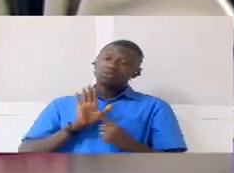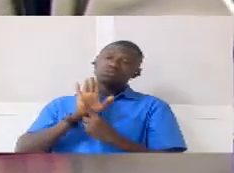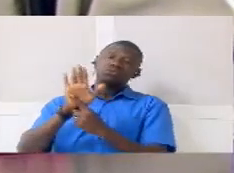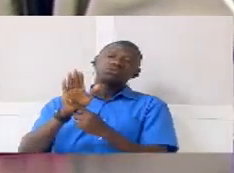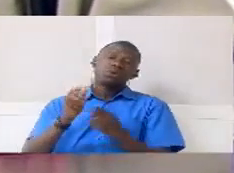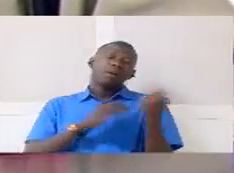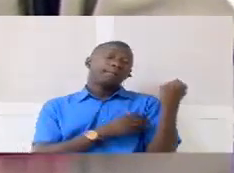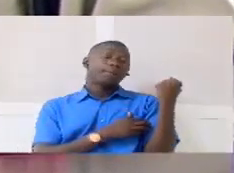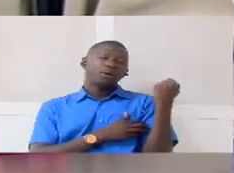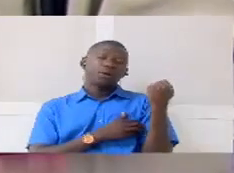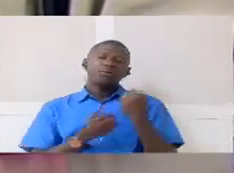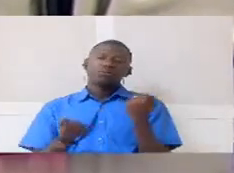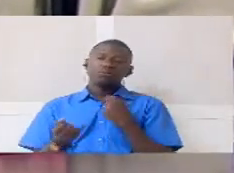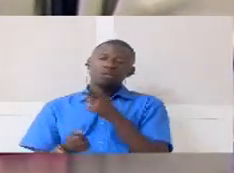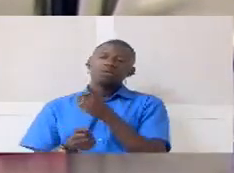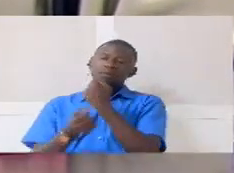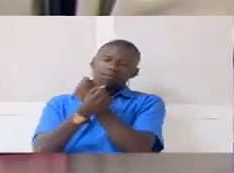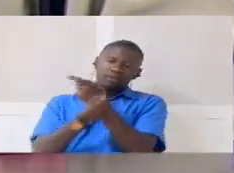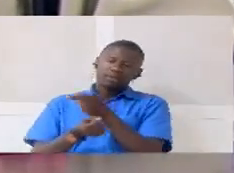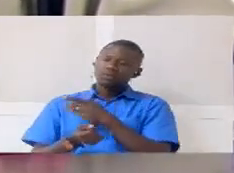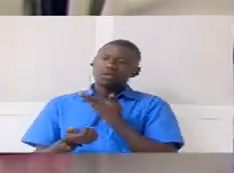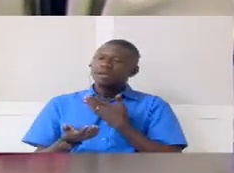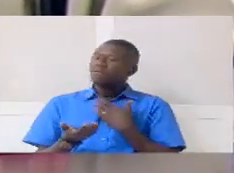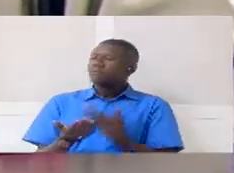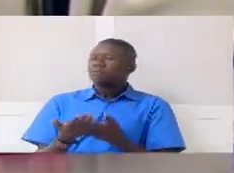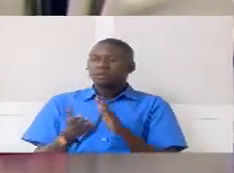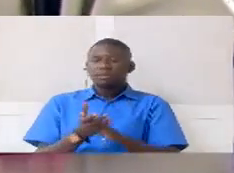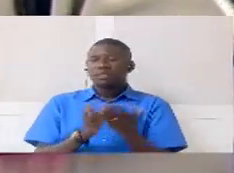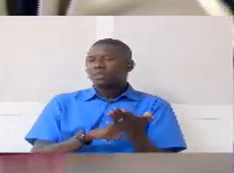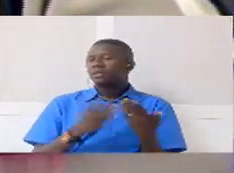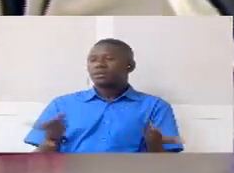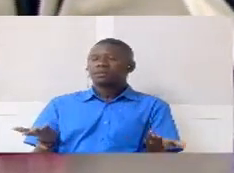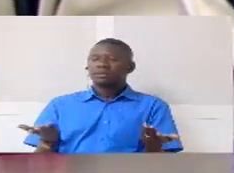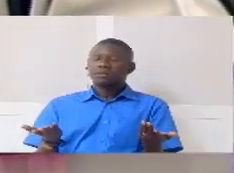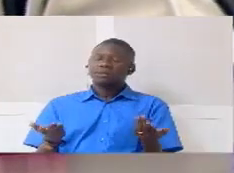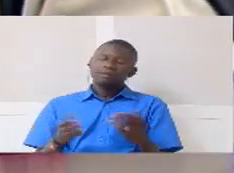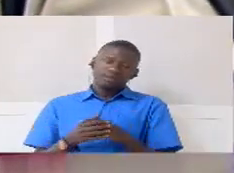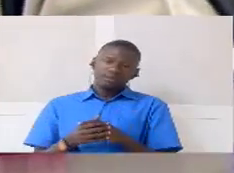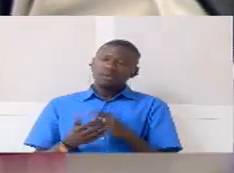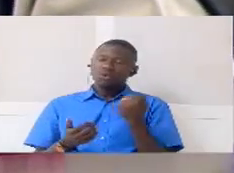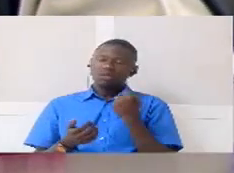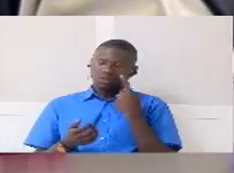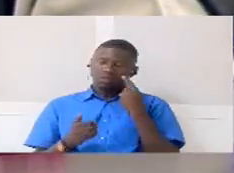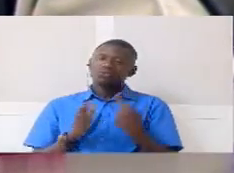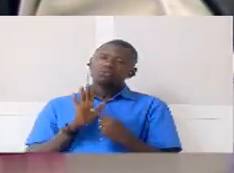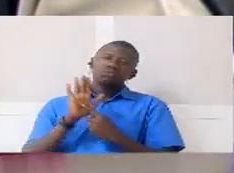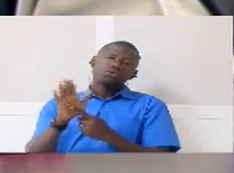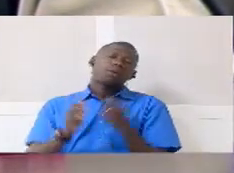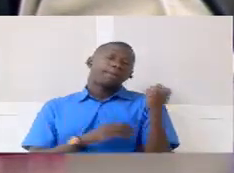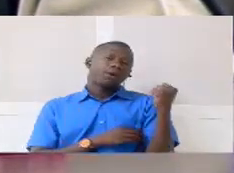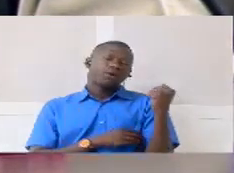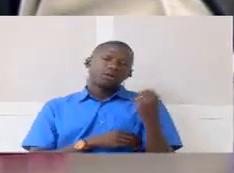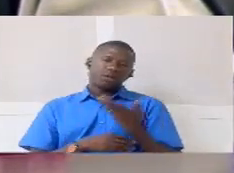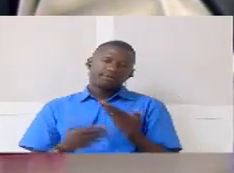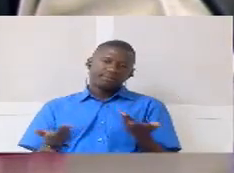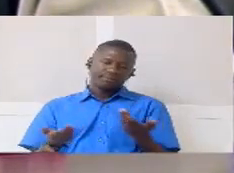prisina man bulusoro aman sinsoro. O fengo mi be na tan ngeto mole na fena sako boro boro kumari nyame. Ibrahim was showing his power because the